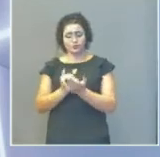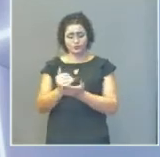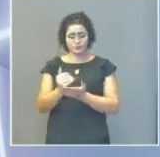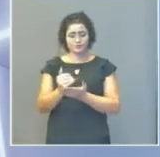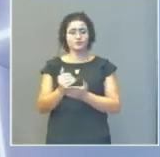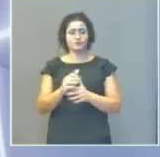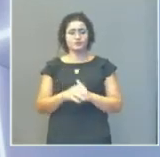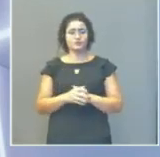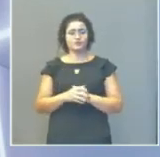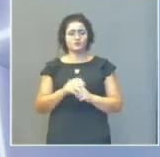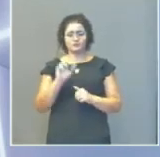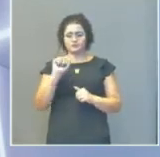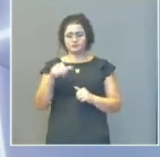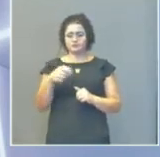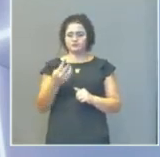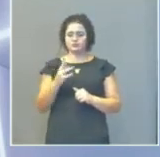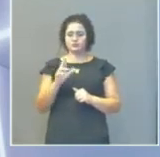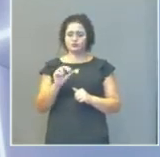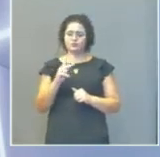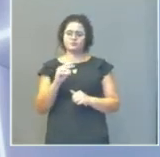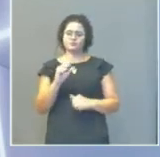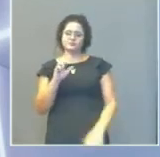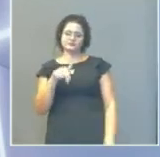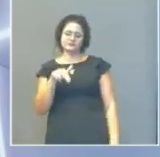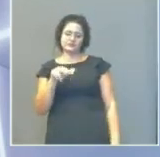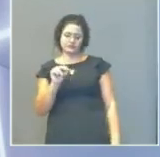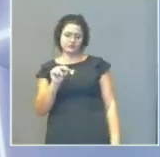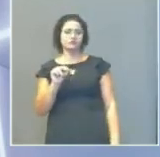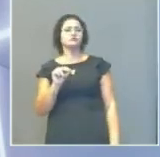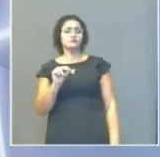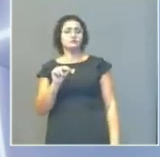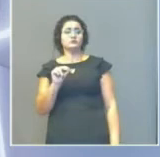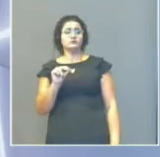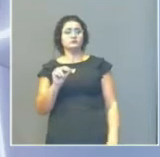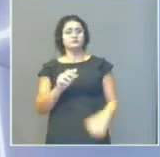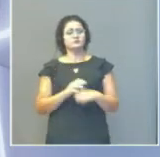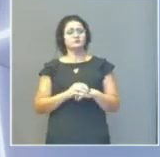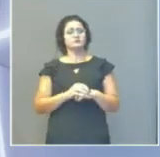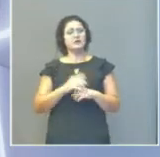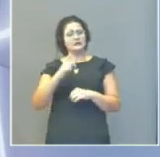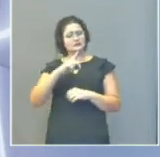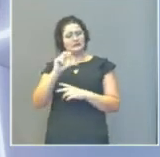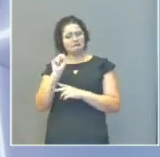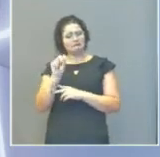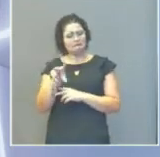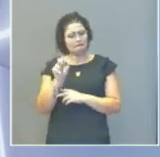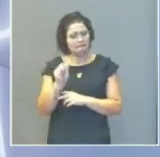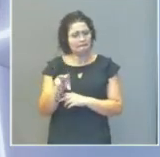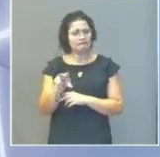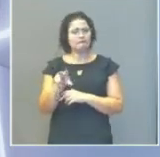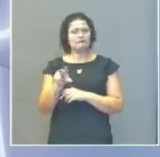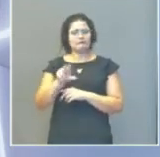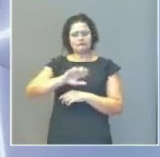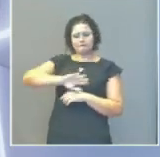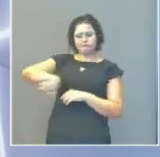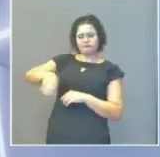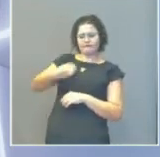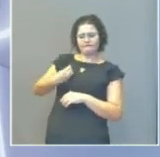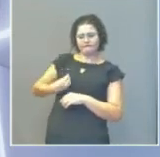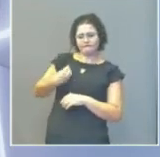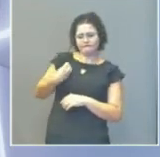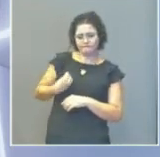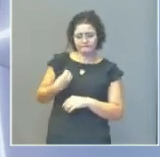Anthropocene, to toxic, poisonous environments, to deletions of our lives, to